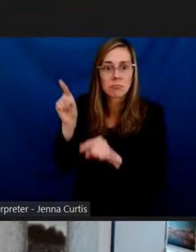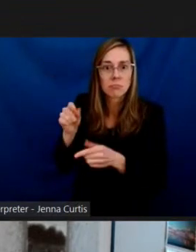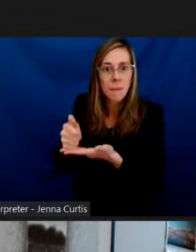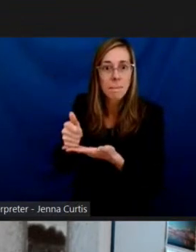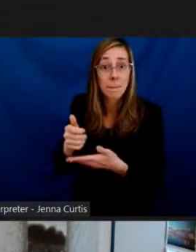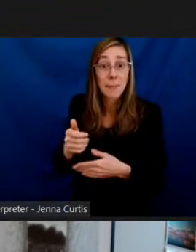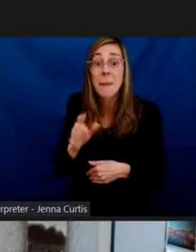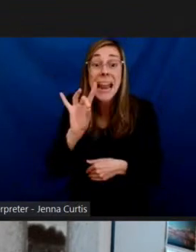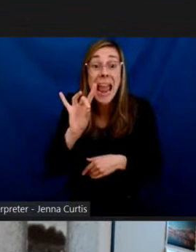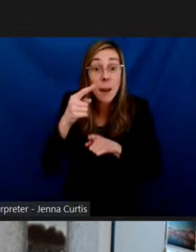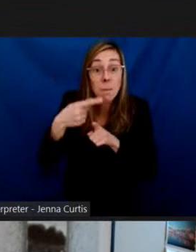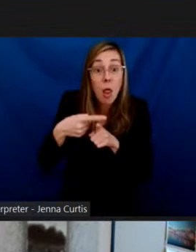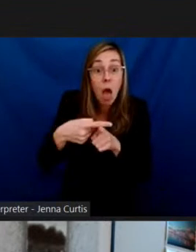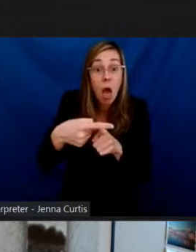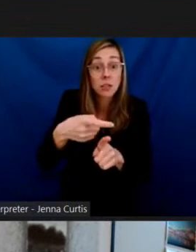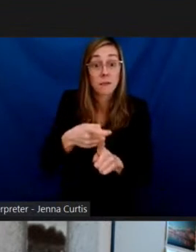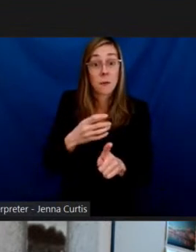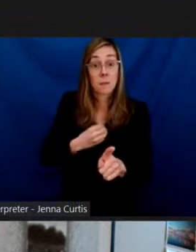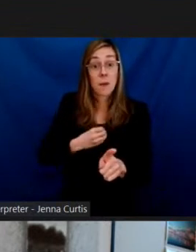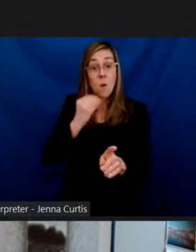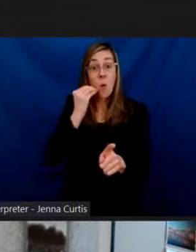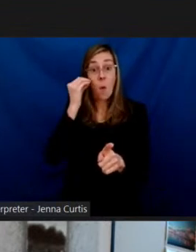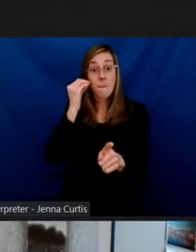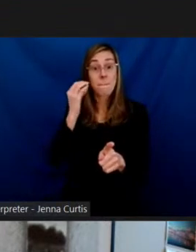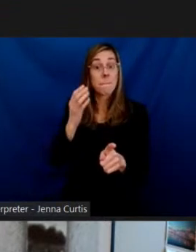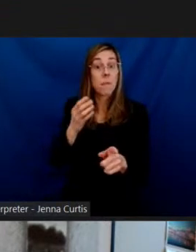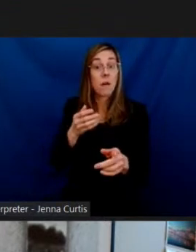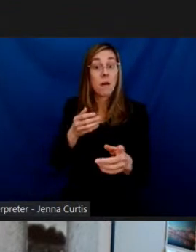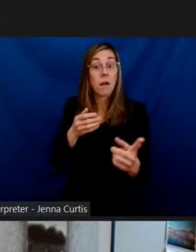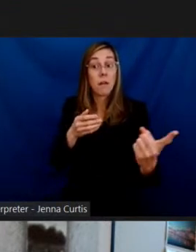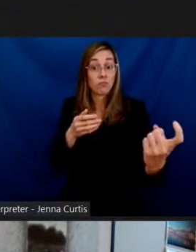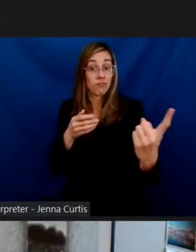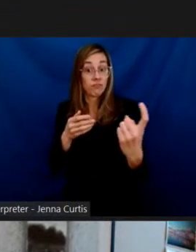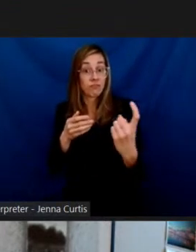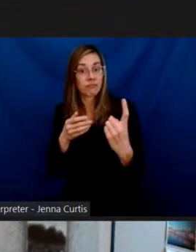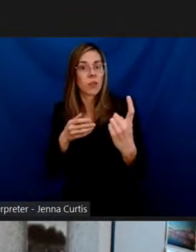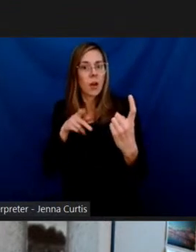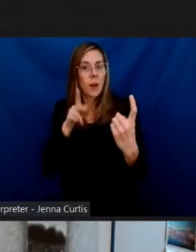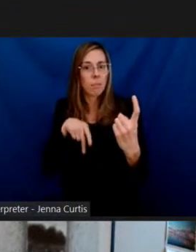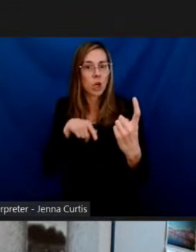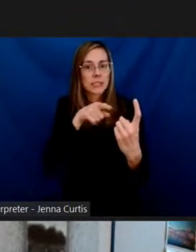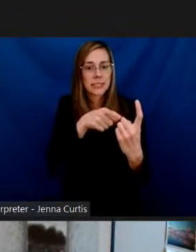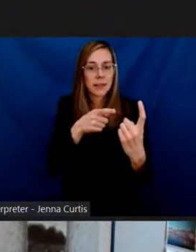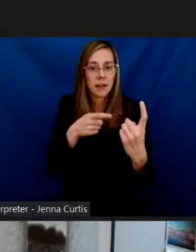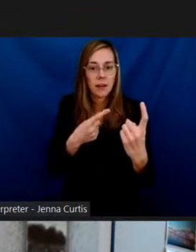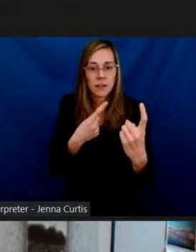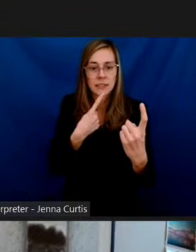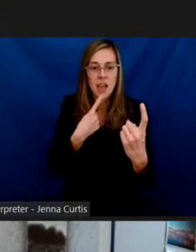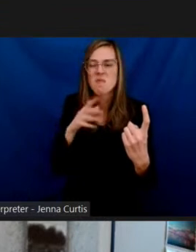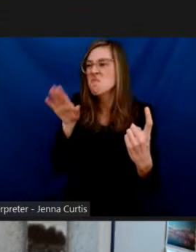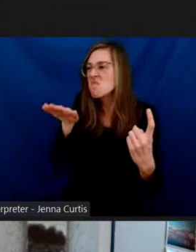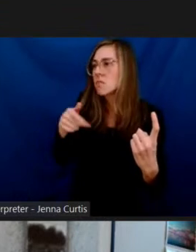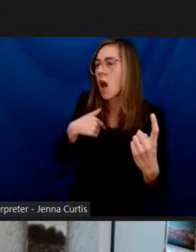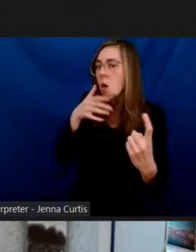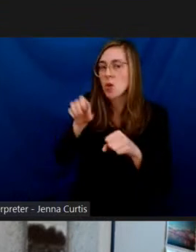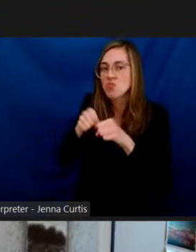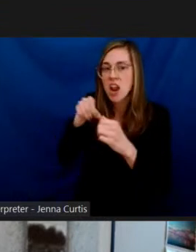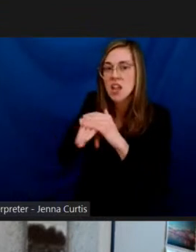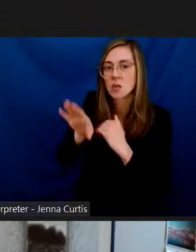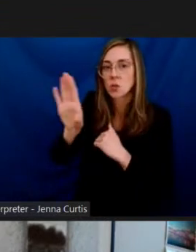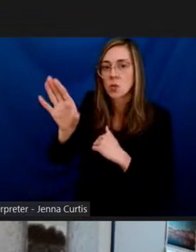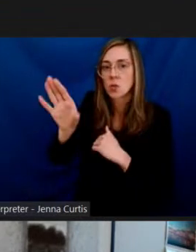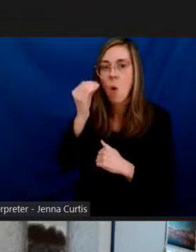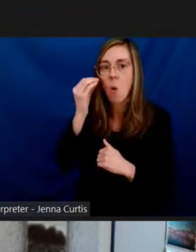and someone has been out in front of my home saying, I'm going to break into your home and cut your throat. So I'm really, why are we doing such